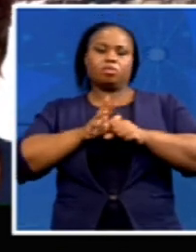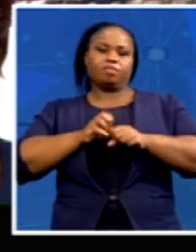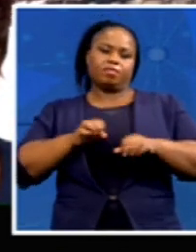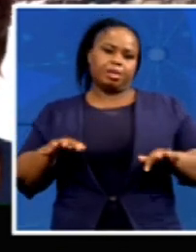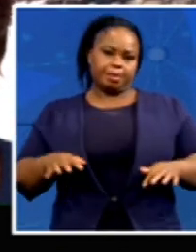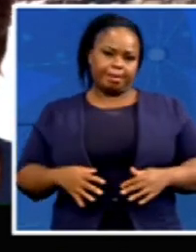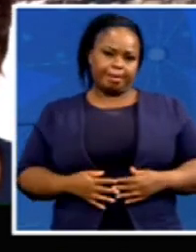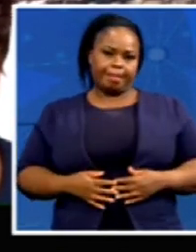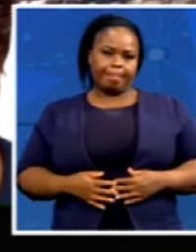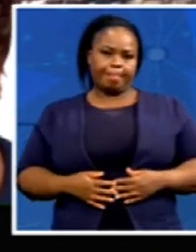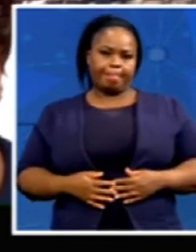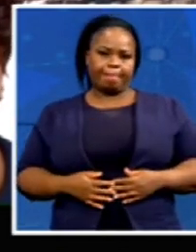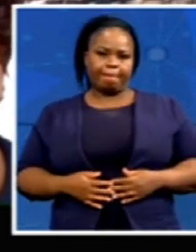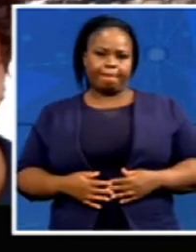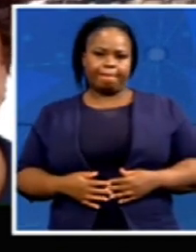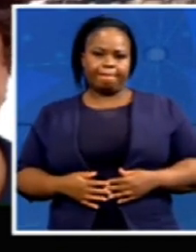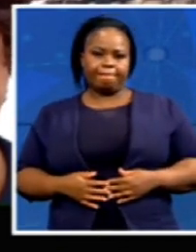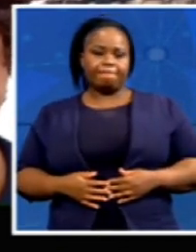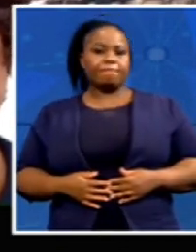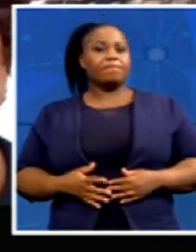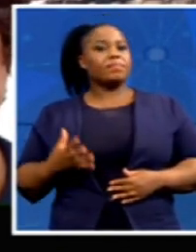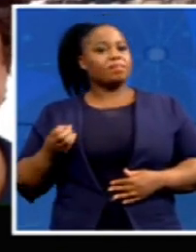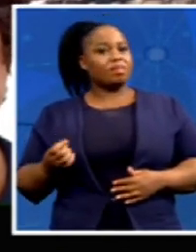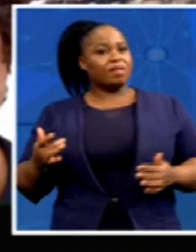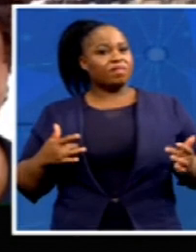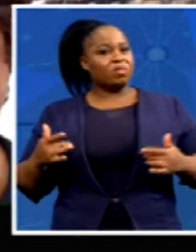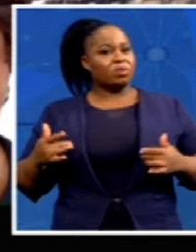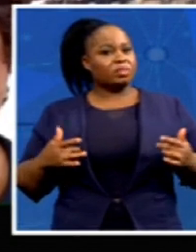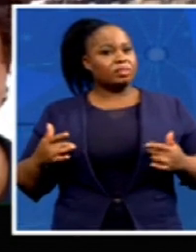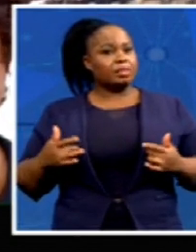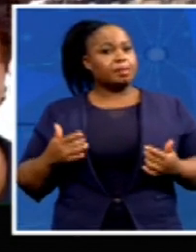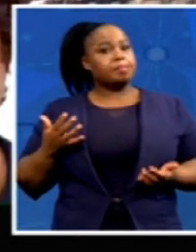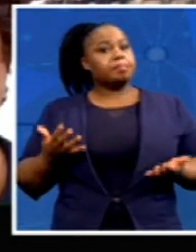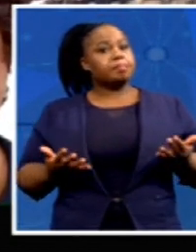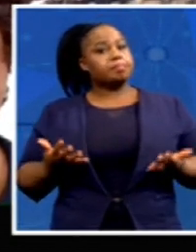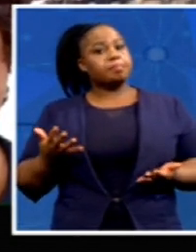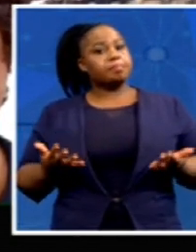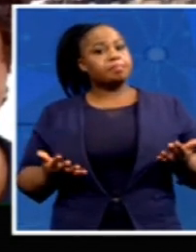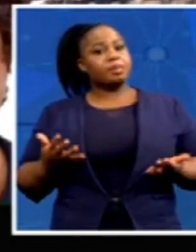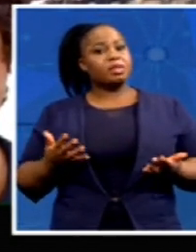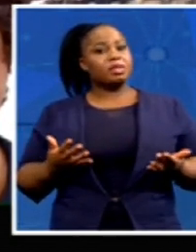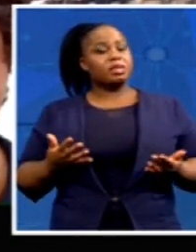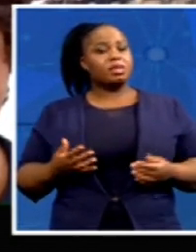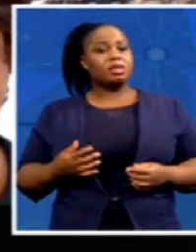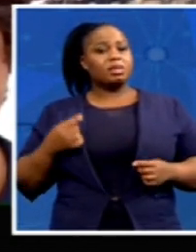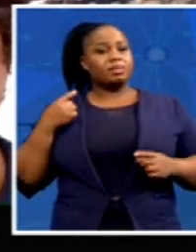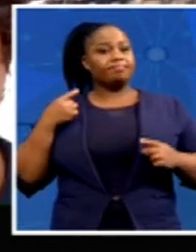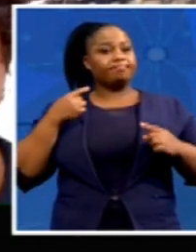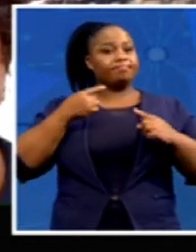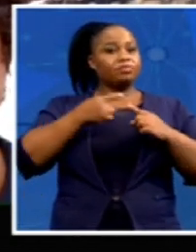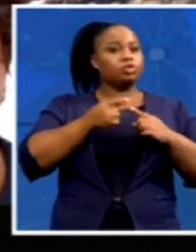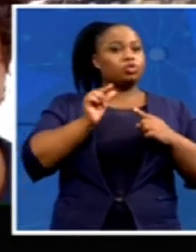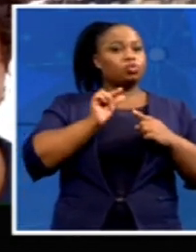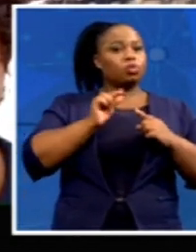are concerns that we may be heading towards the fourth wave. When you look